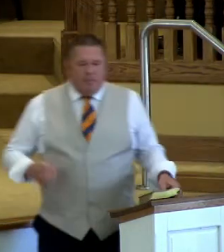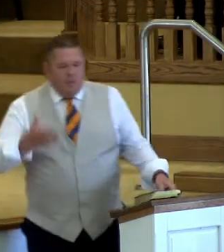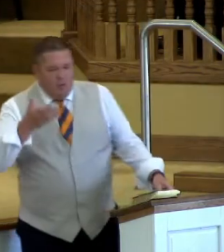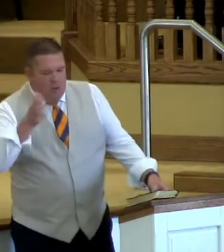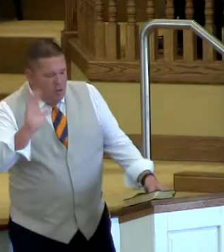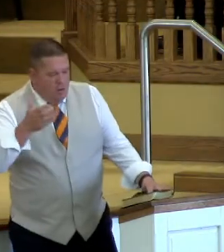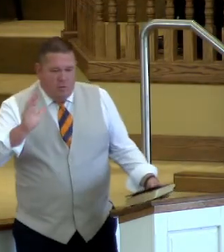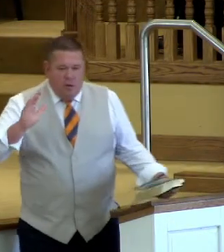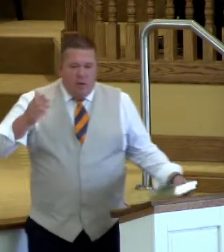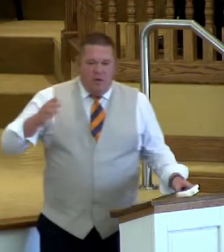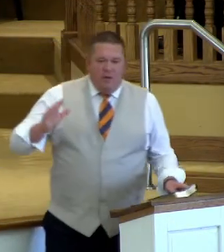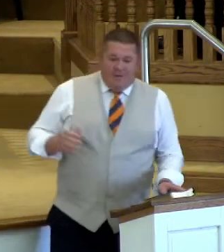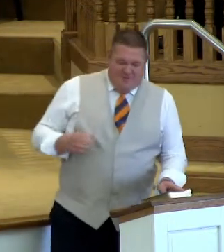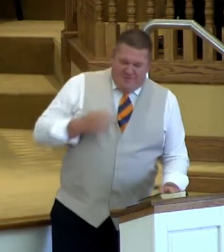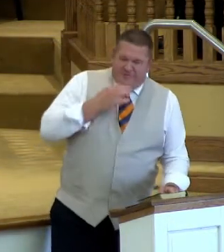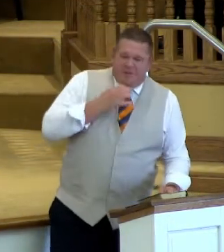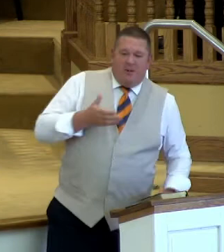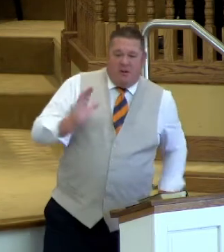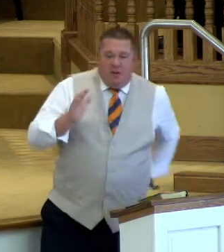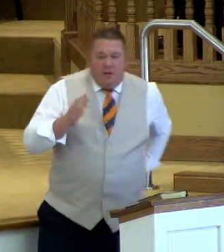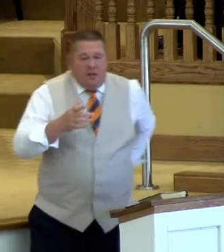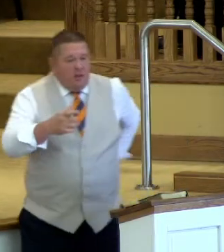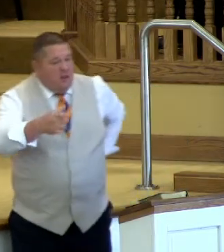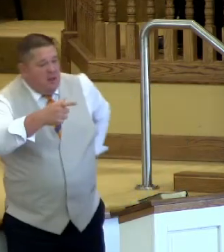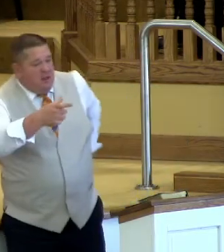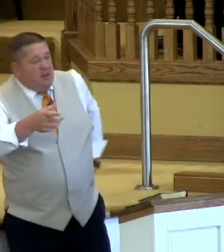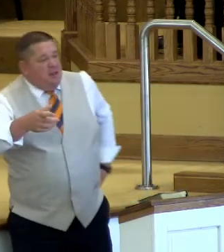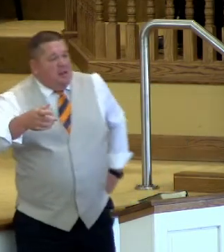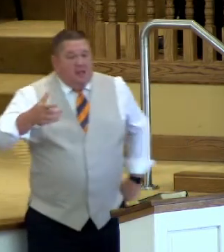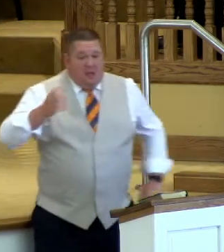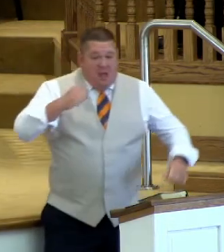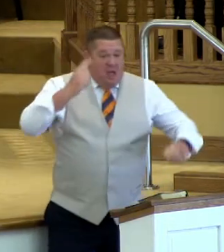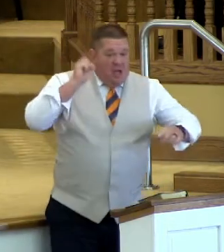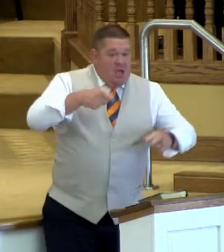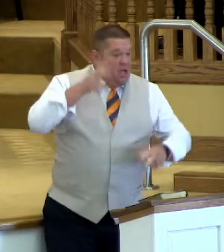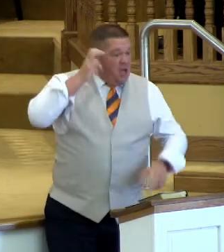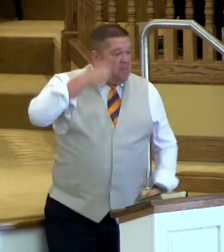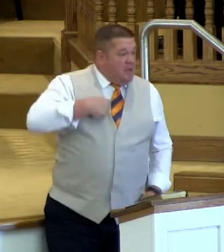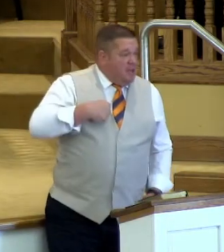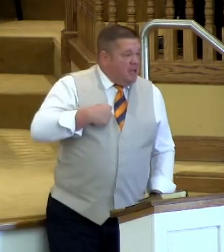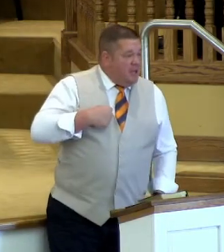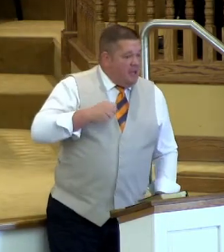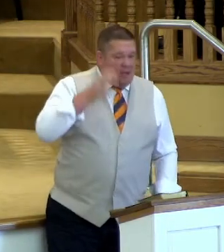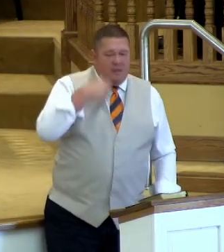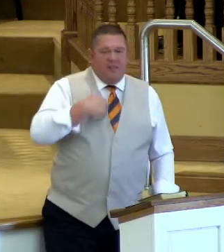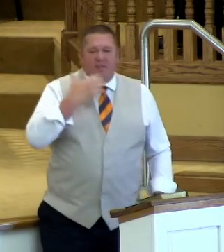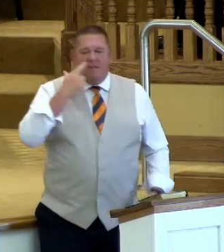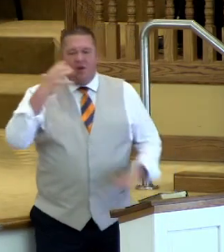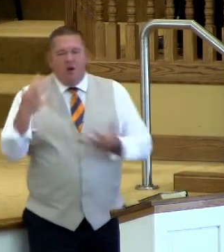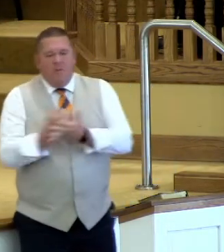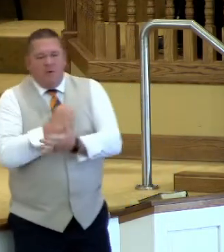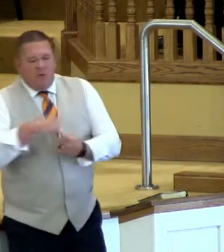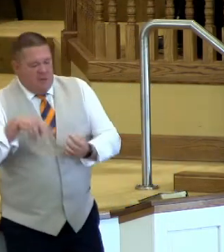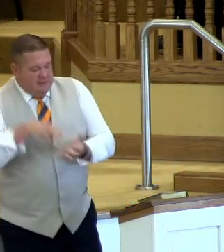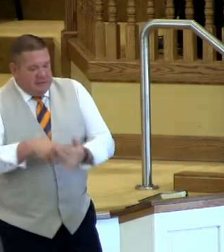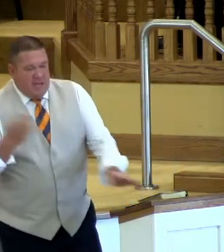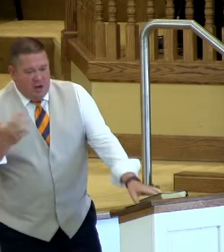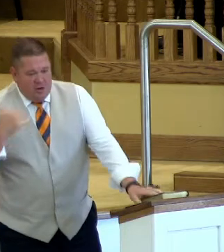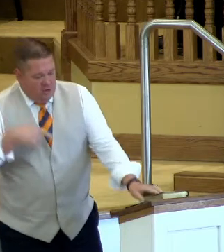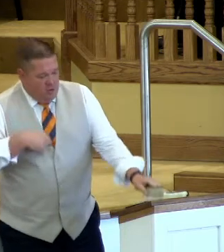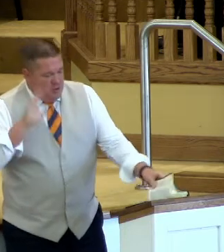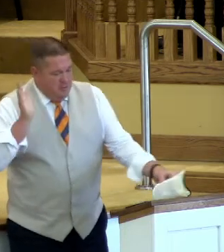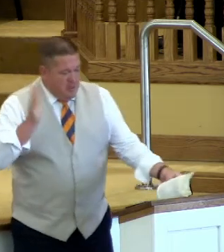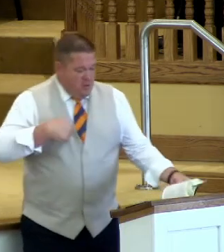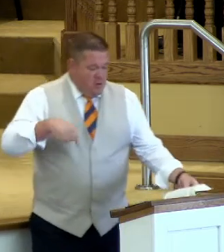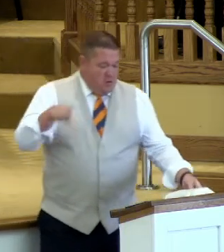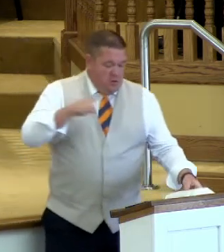All righty. Are we on? Okay, everyone can hear me. Alrighty, so I'm thankful for the opportunity to be up here, be able to